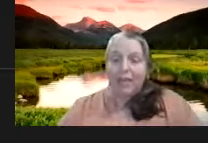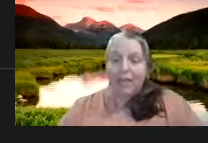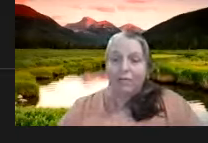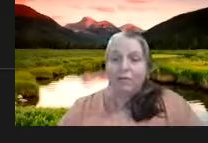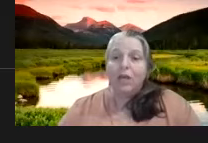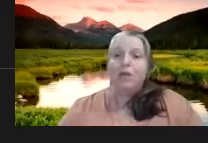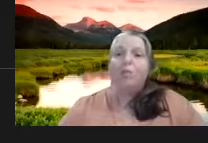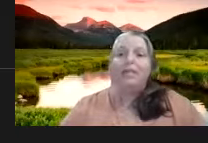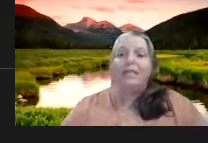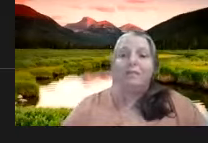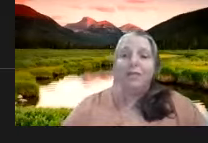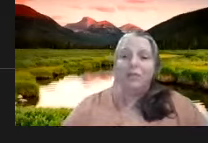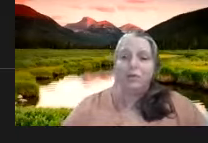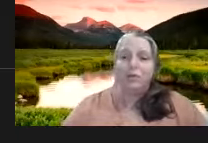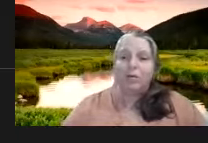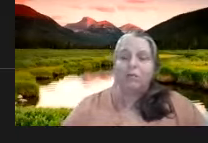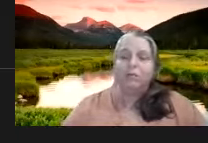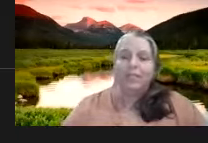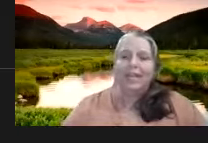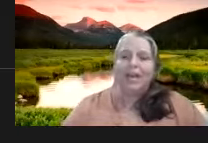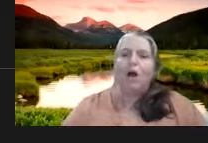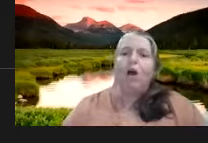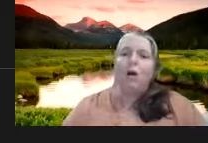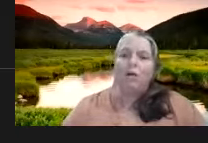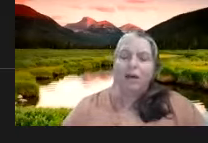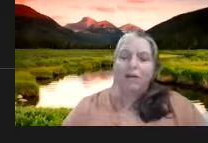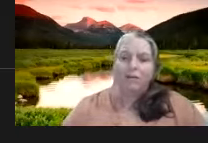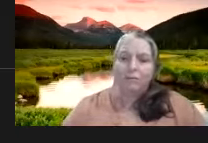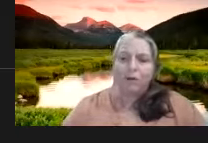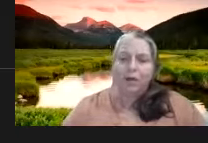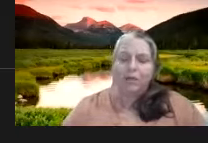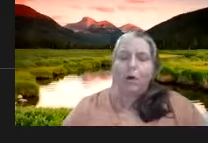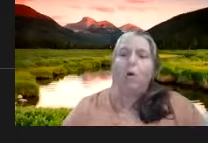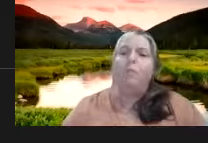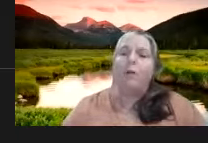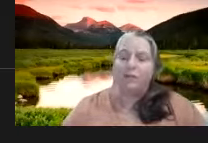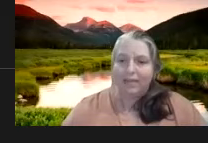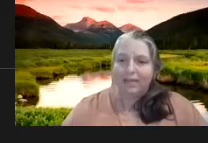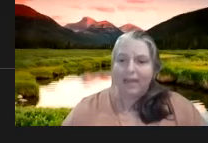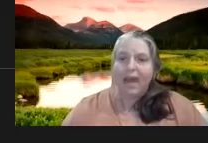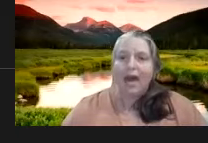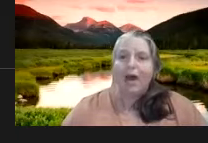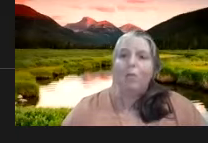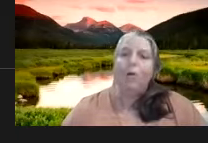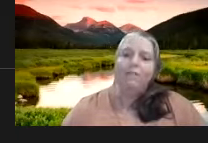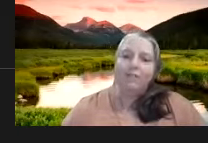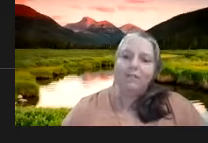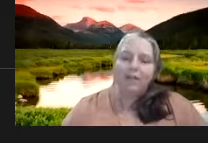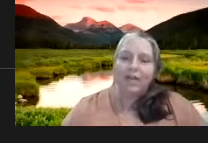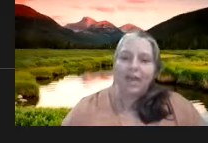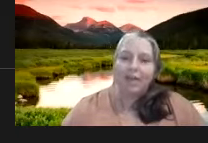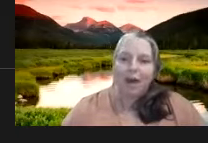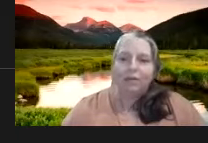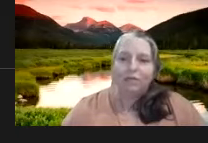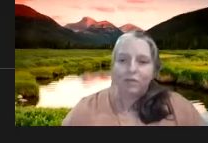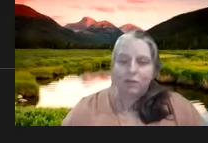evaluation cycle, we need to make sure that we're looking at all of the whole person. One of the things